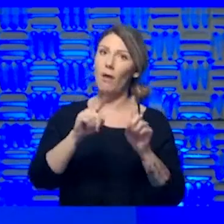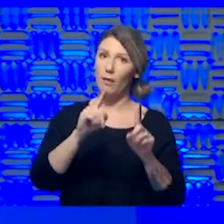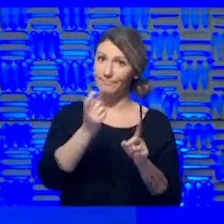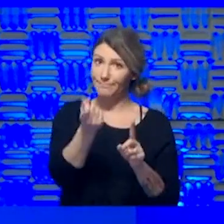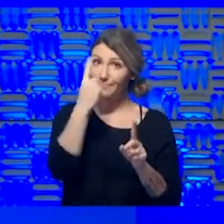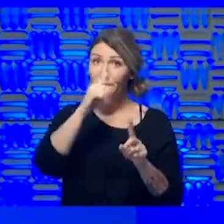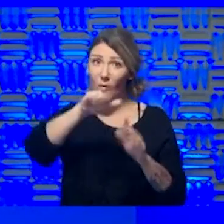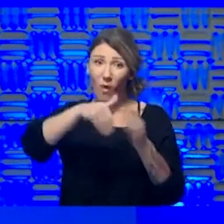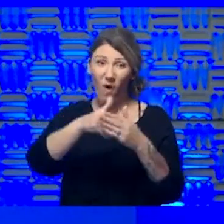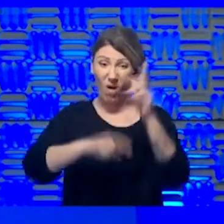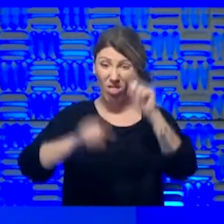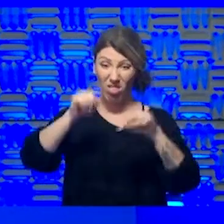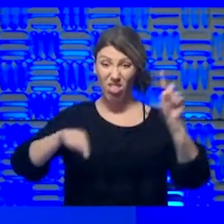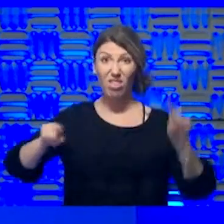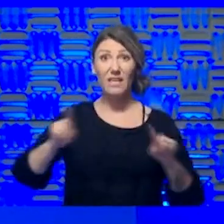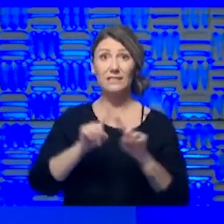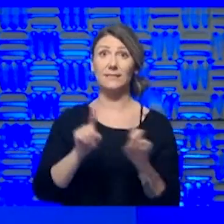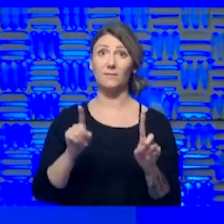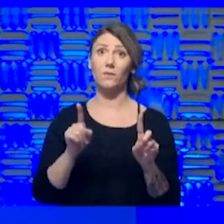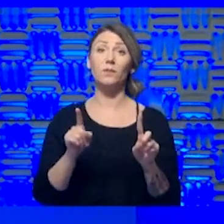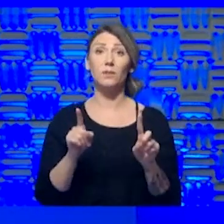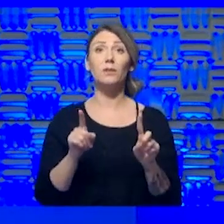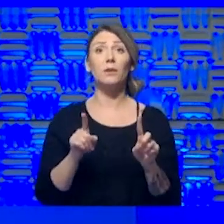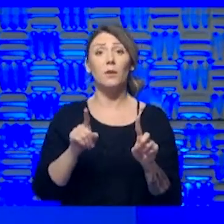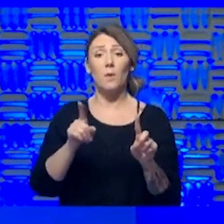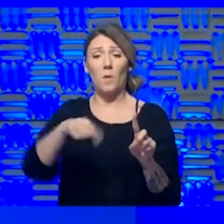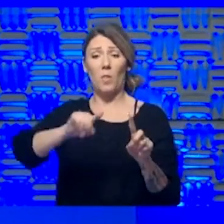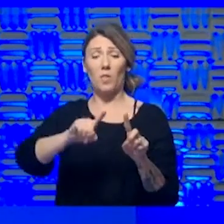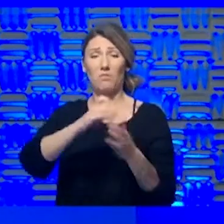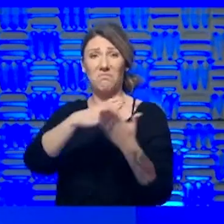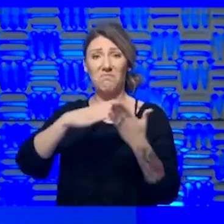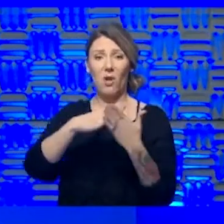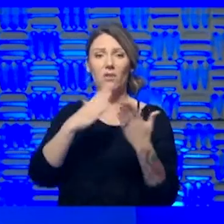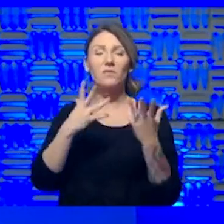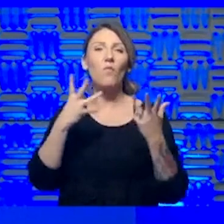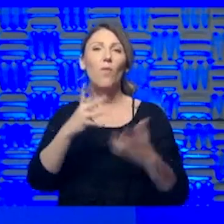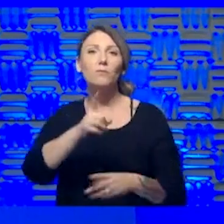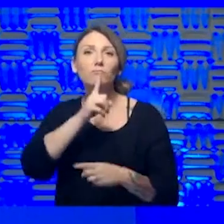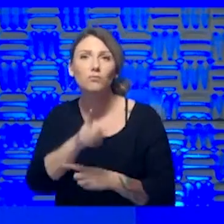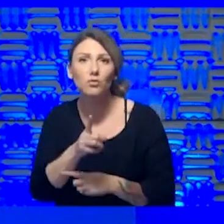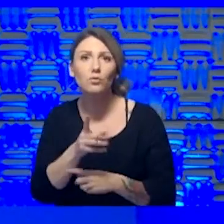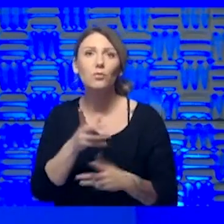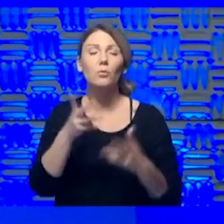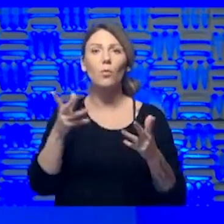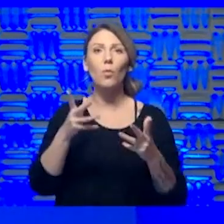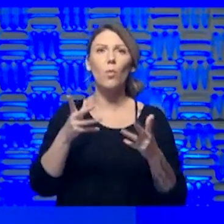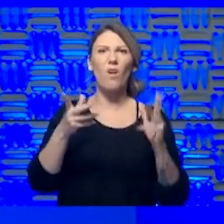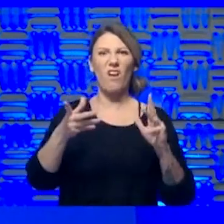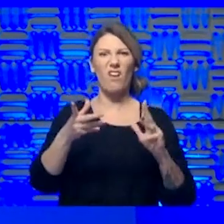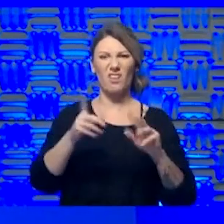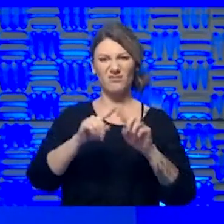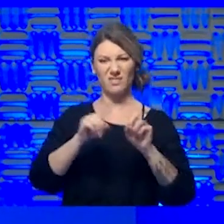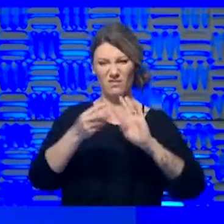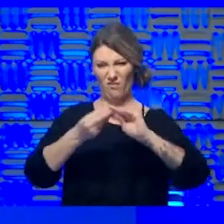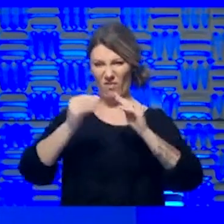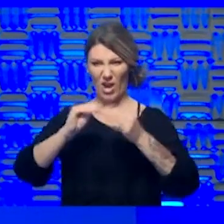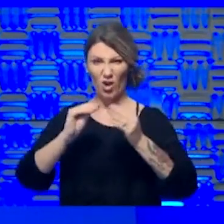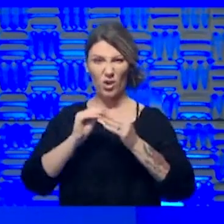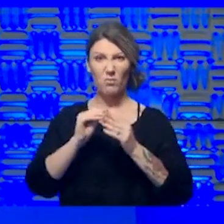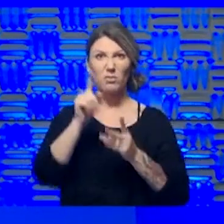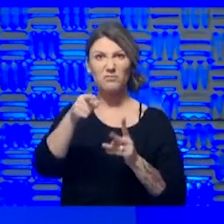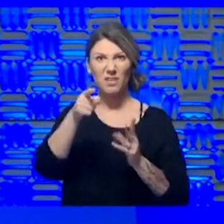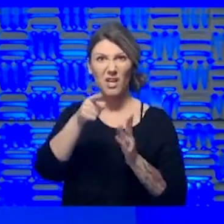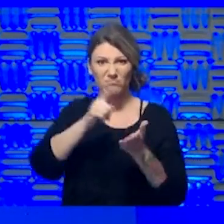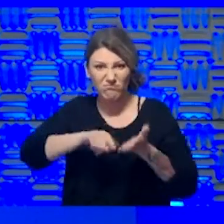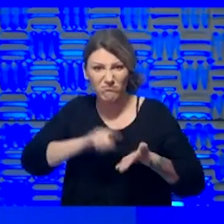need to take the elements of truth from those. What variables are they looking at? Because that can determine a